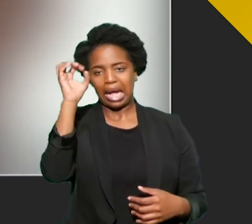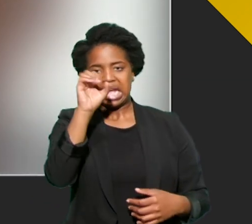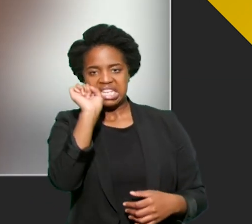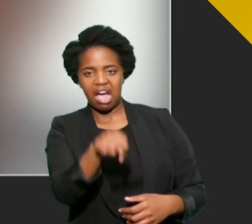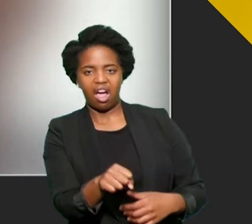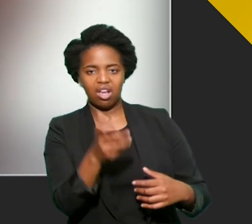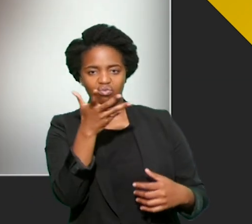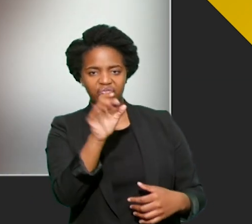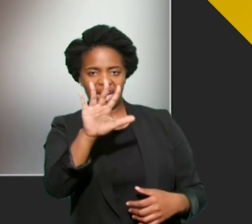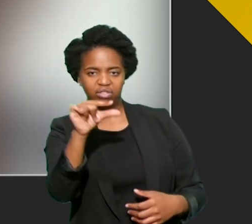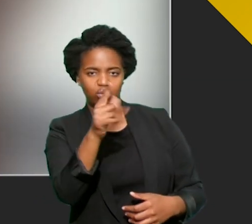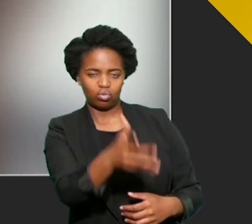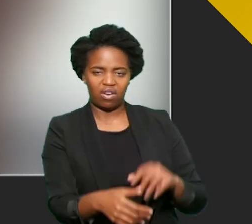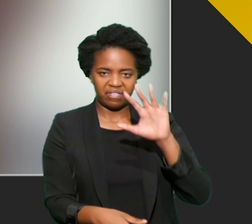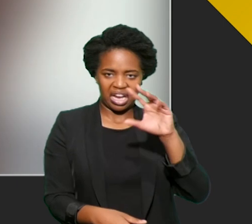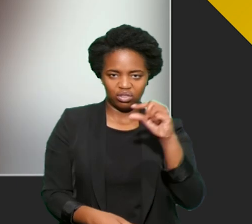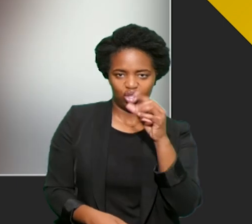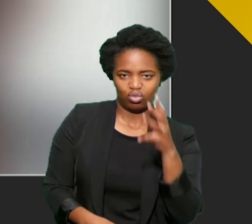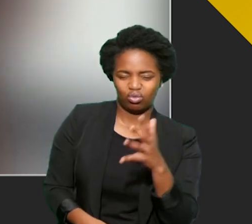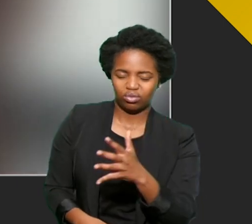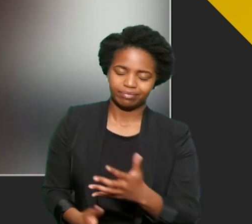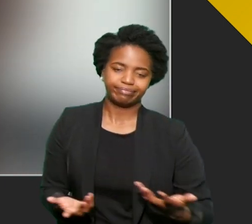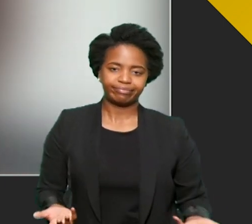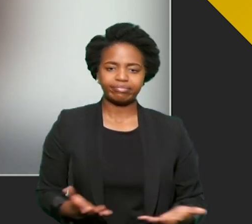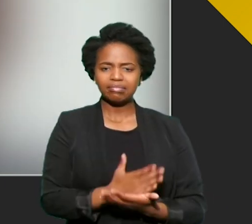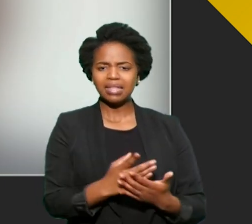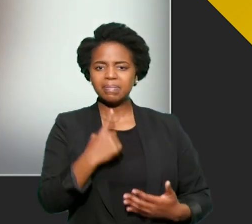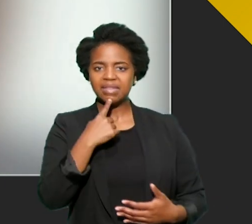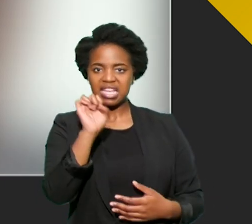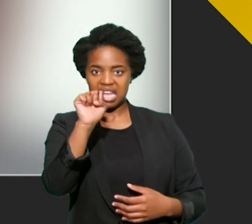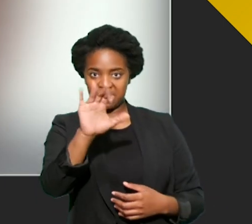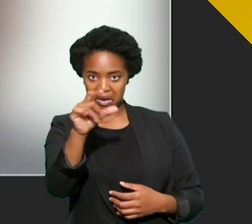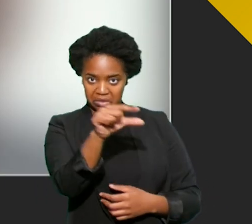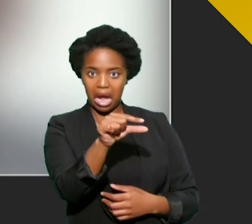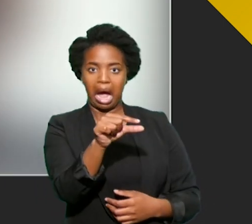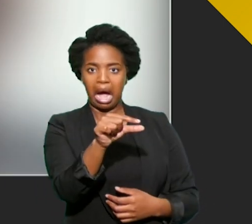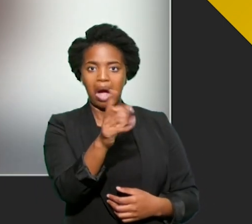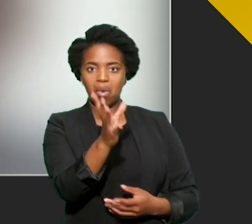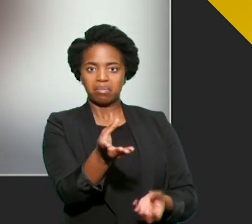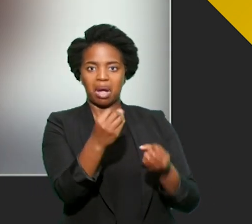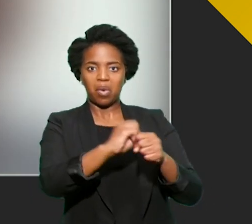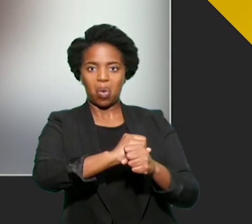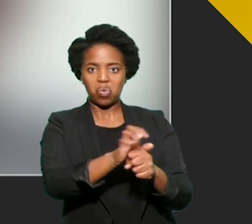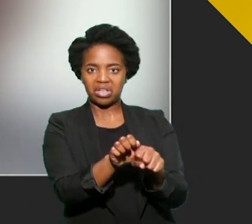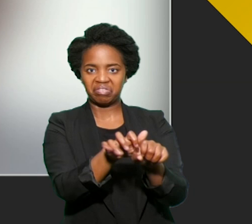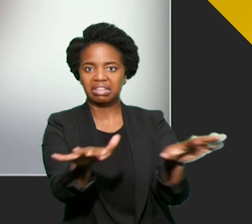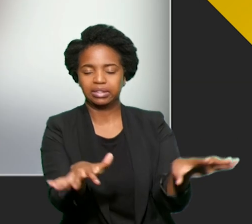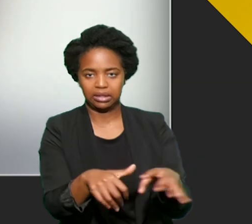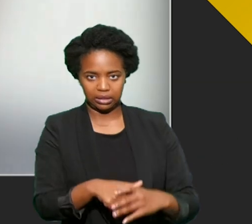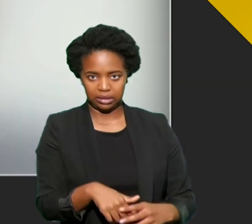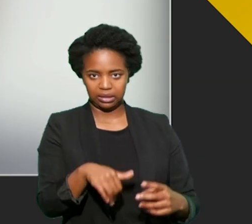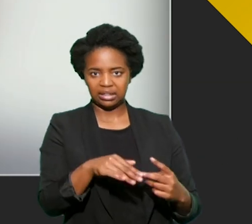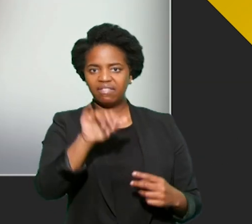got something to say about 5G. You hear things like it's been affiliated with the coronavirus. You hear things that it gives